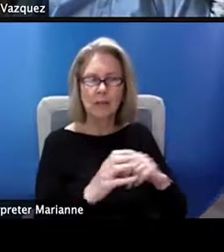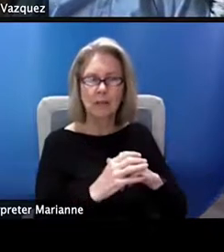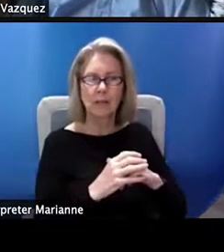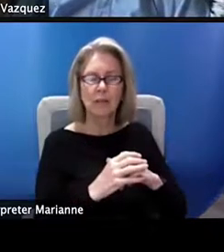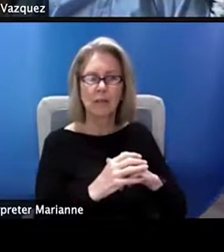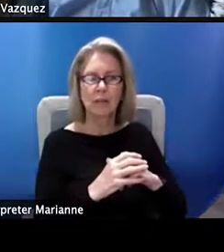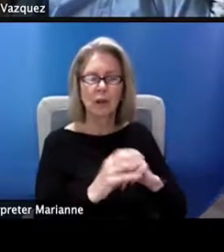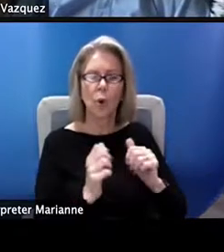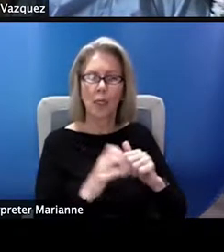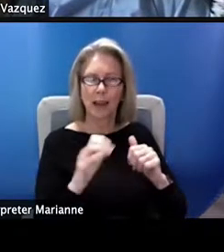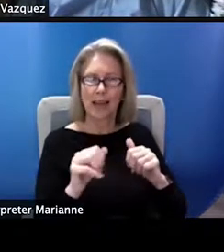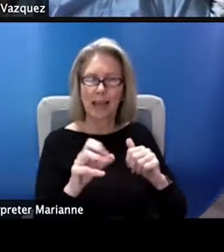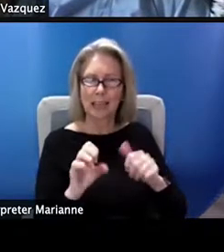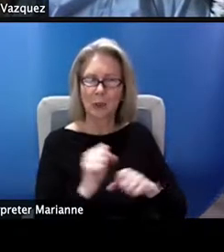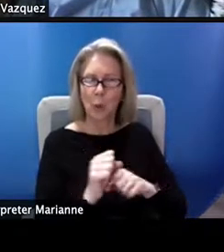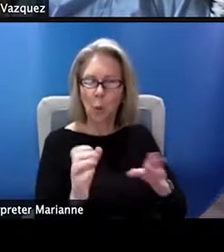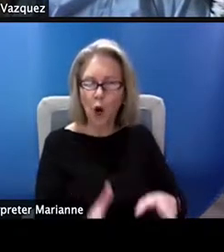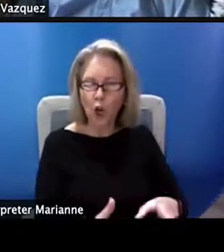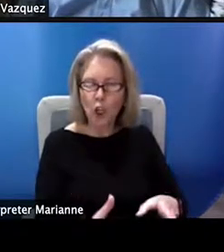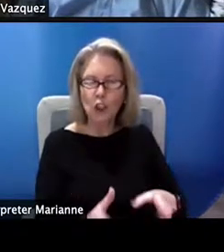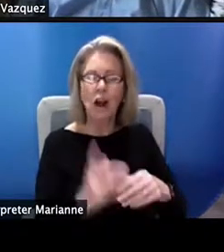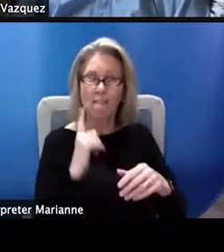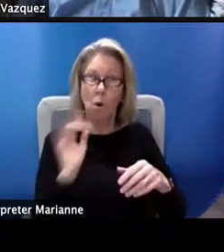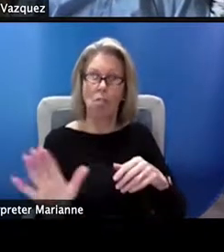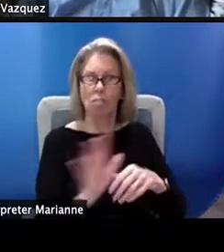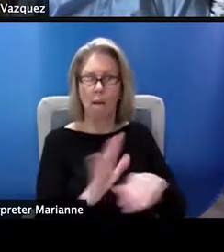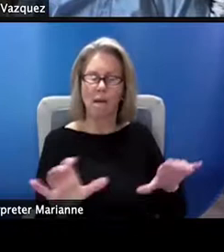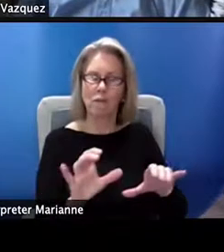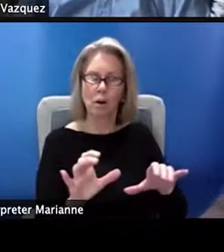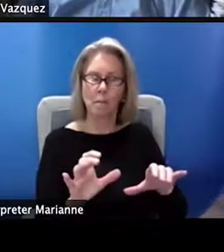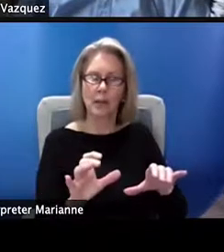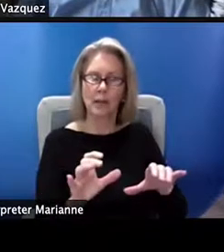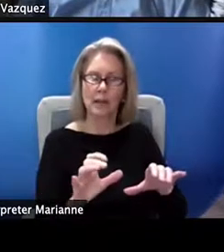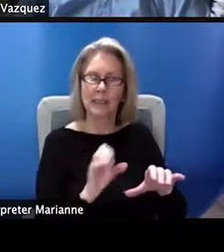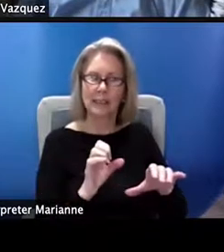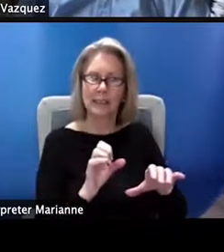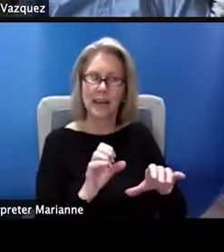the health workers that do, you know, perform necessary work, was that a similar way of